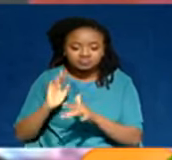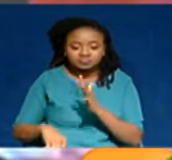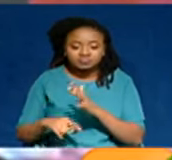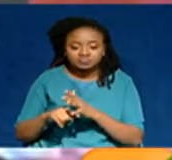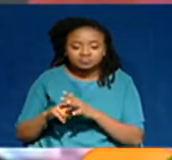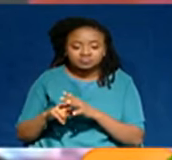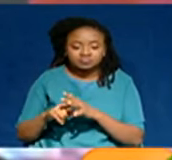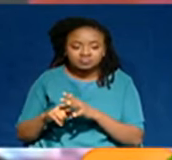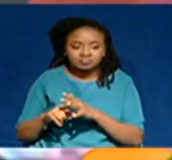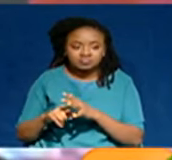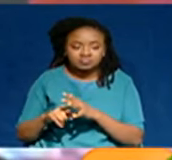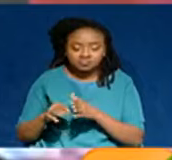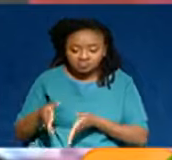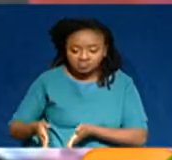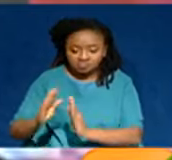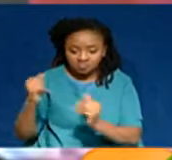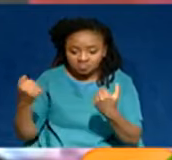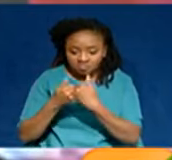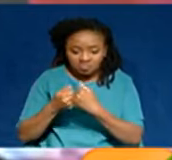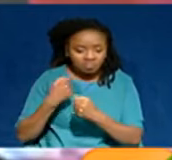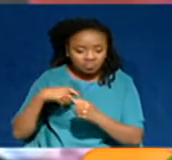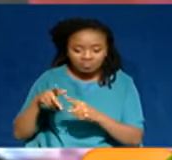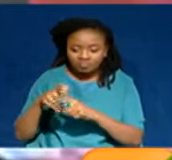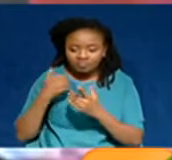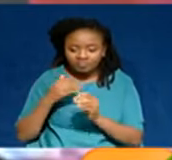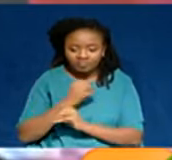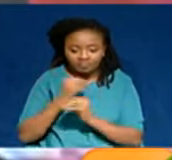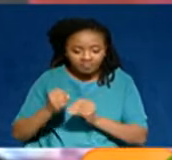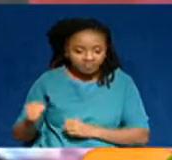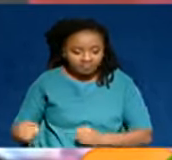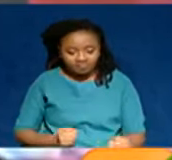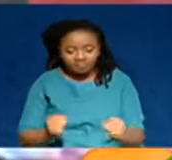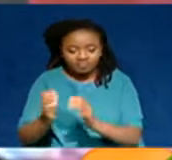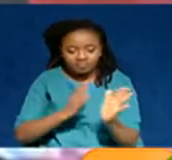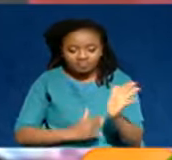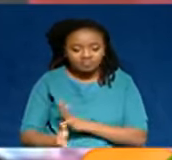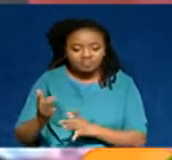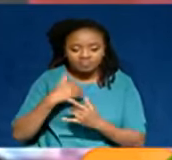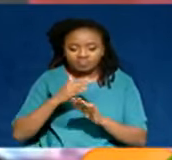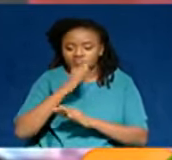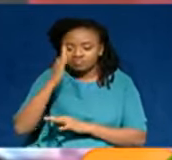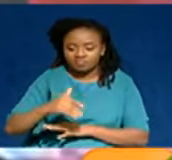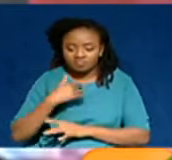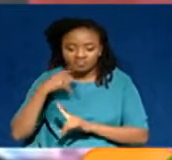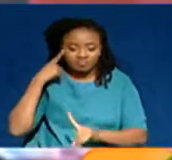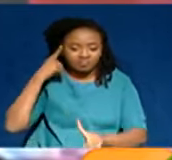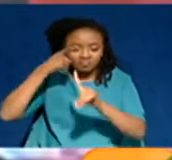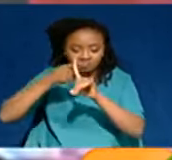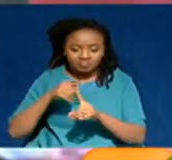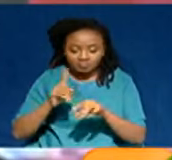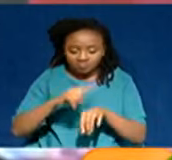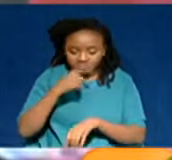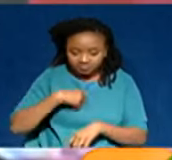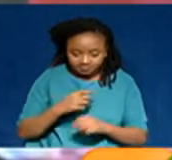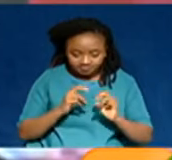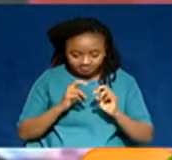of the road accidents. We've never had a strategic plan. We've never had a target. When I came to office, I